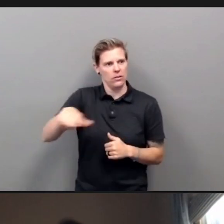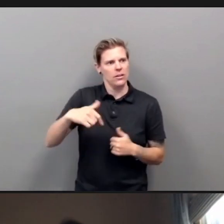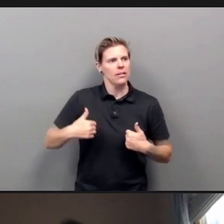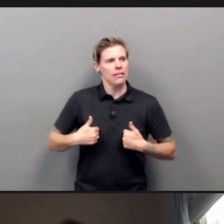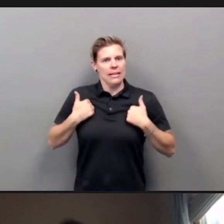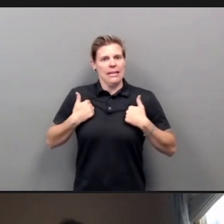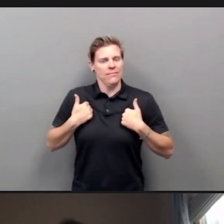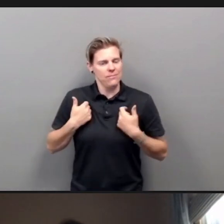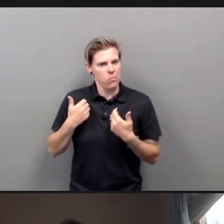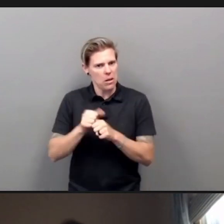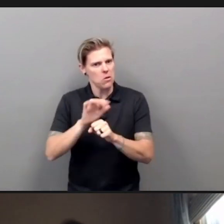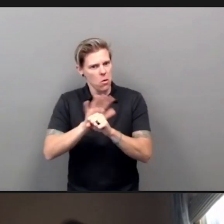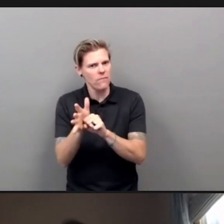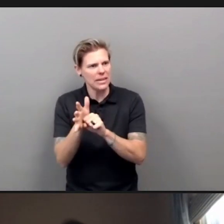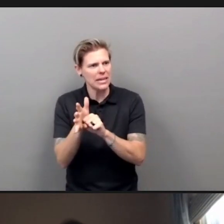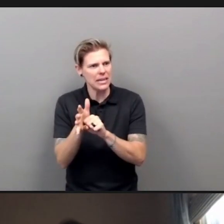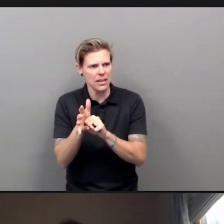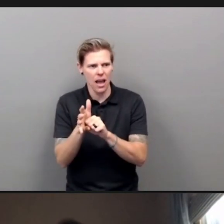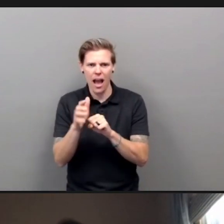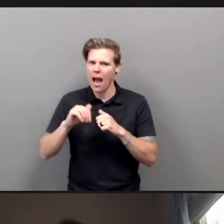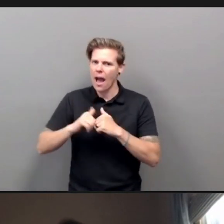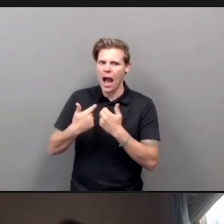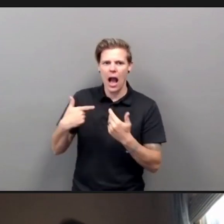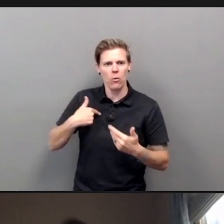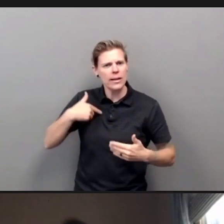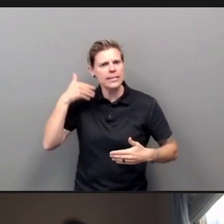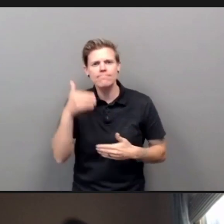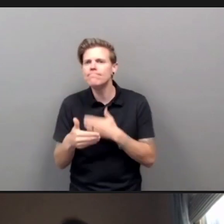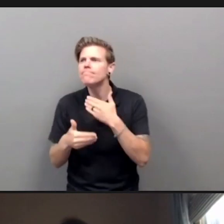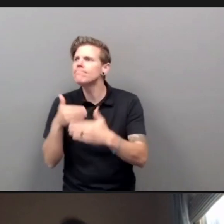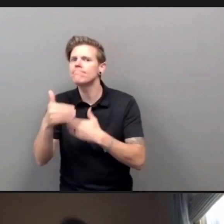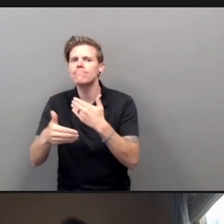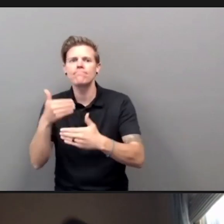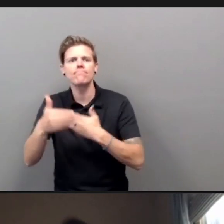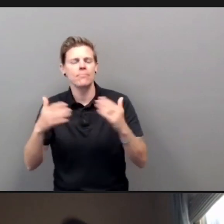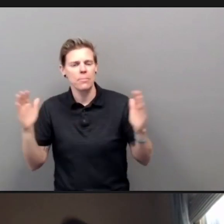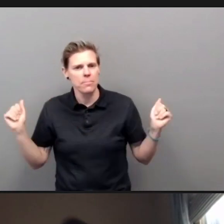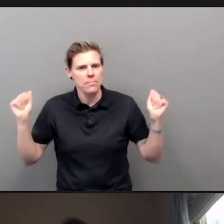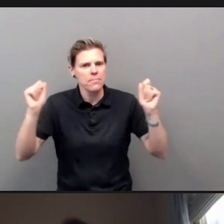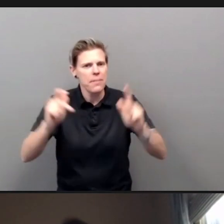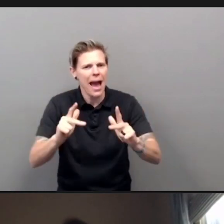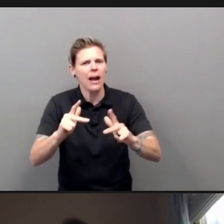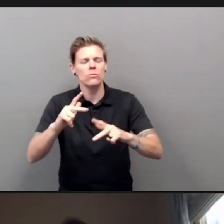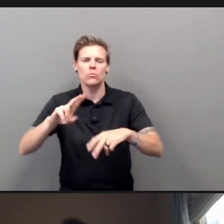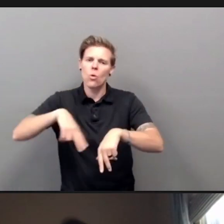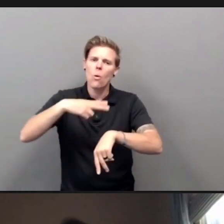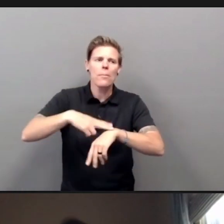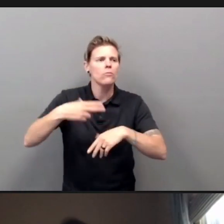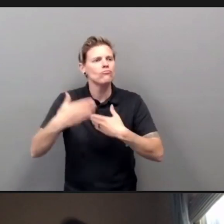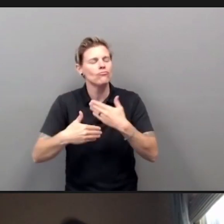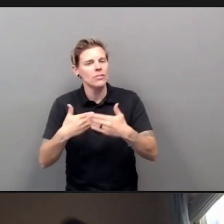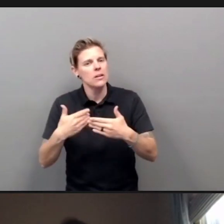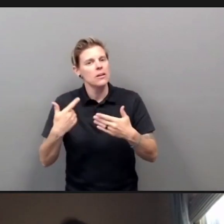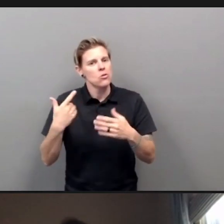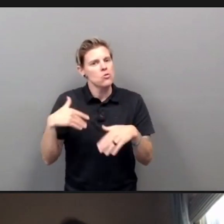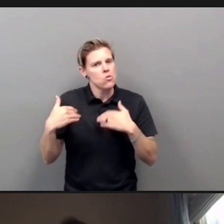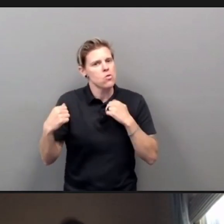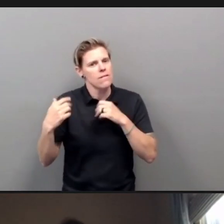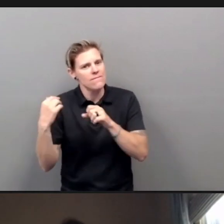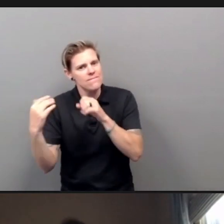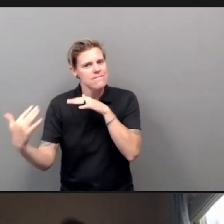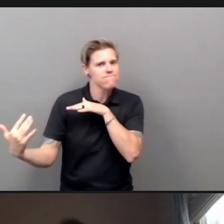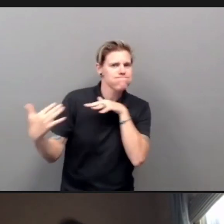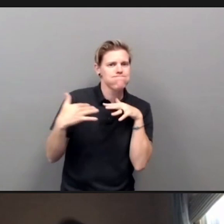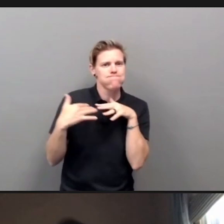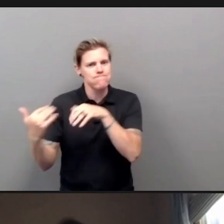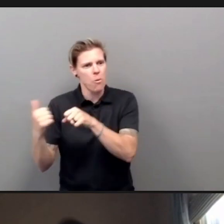and resuming normal life while increasing our ability to fight it is for communities to set their own goals